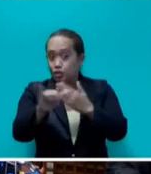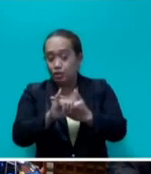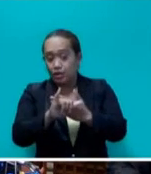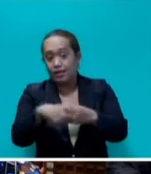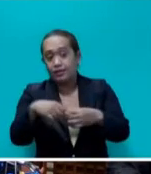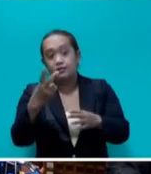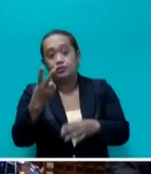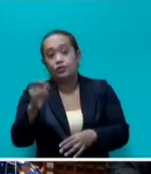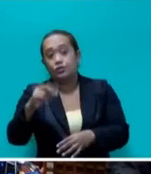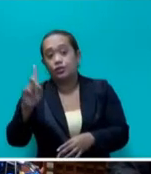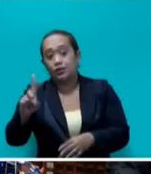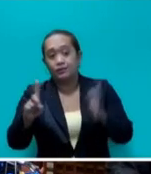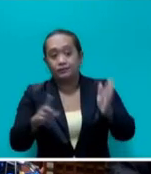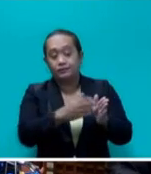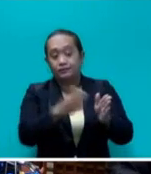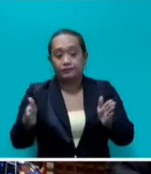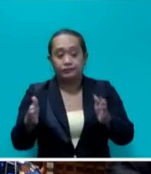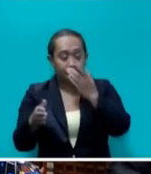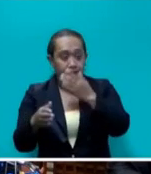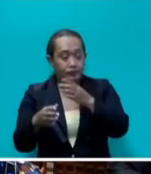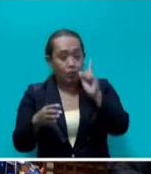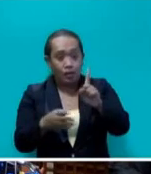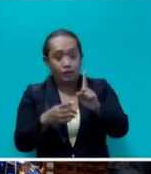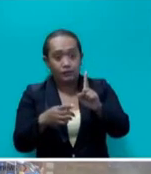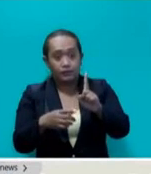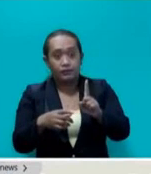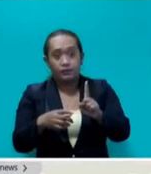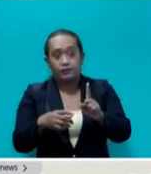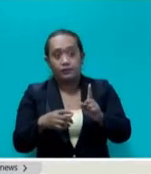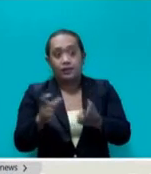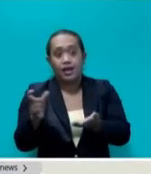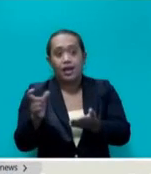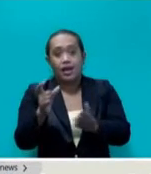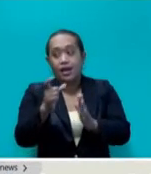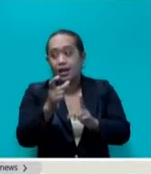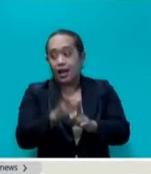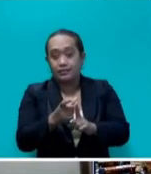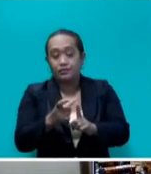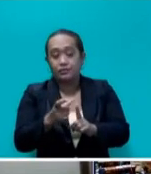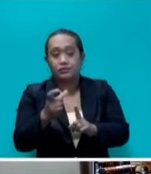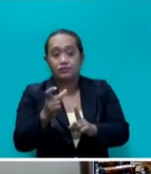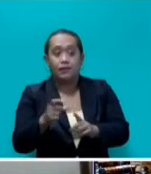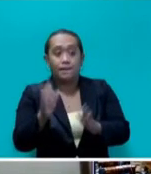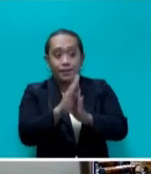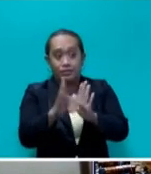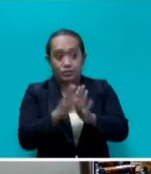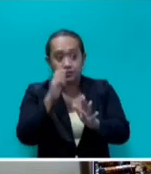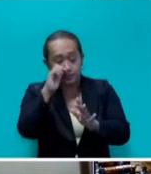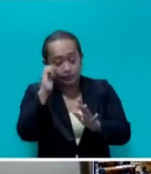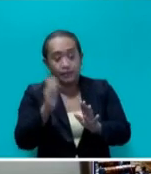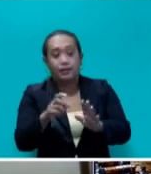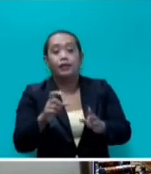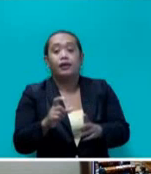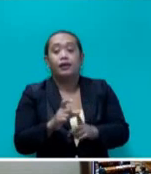consequential bills be debated, voted upon, and be passed. 1. Customs Budget Amendment Bill 2021. 2. Customs Tariff